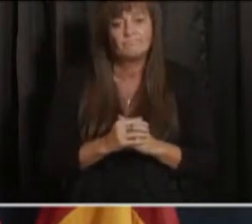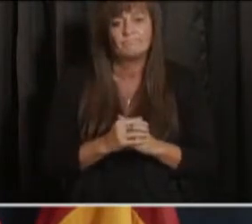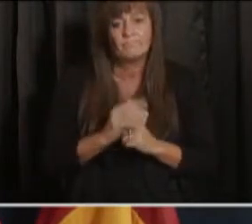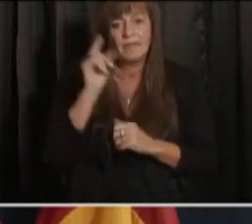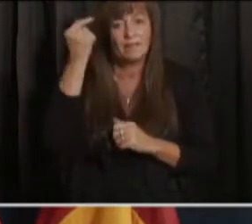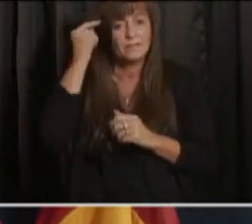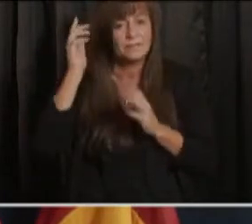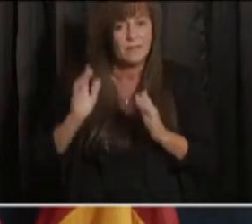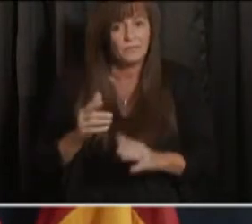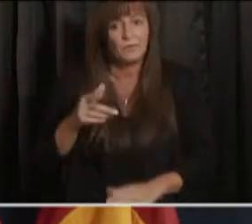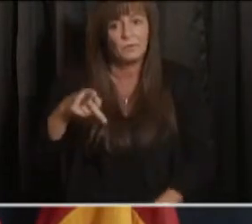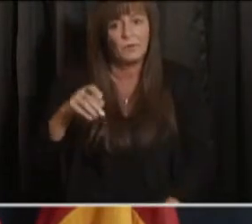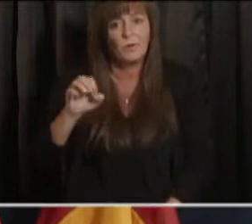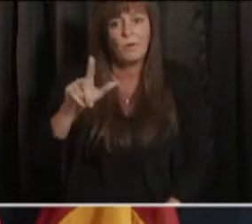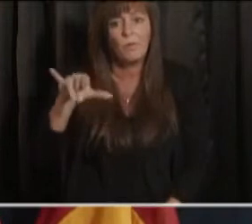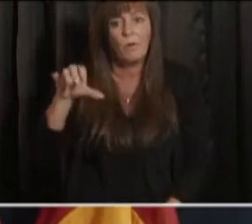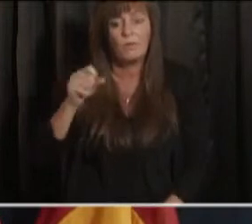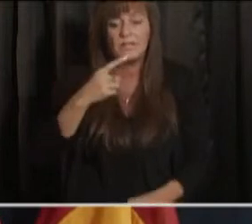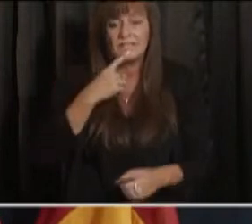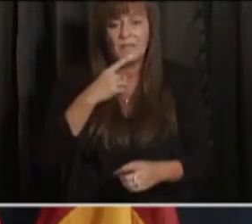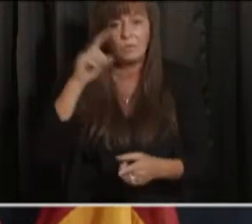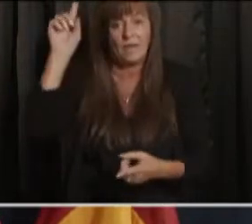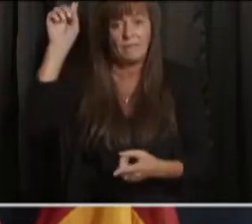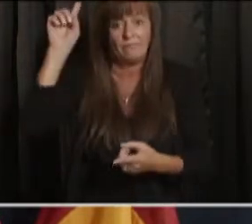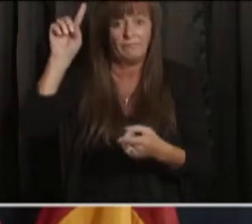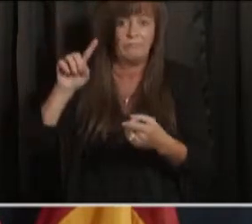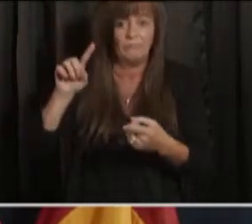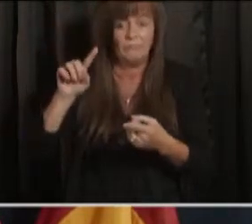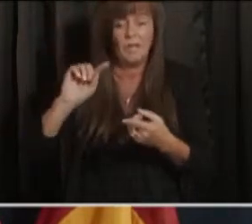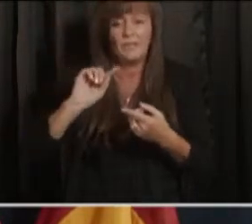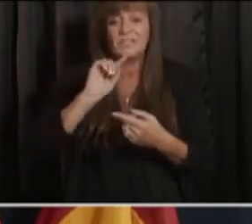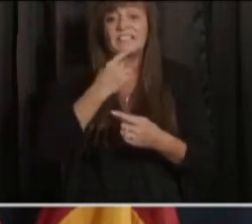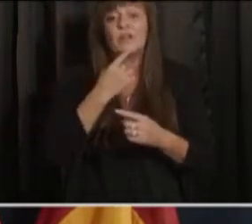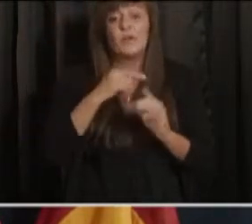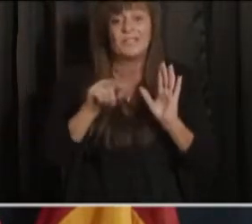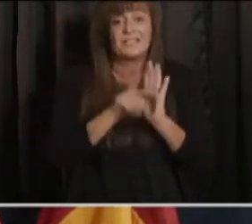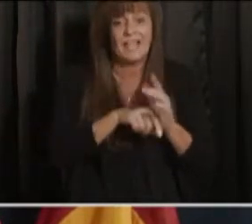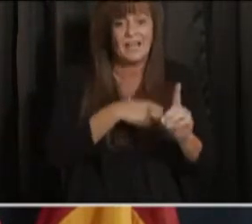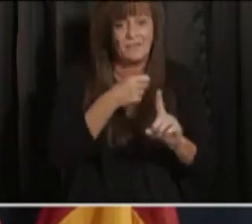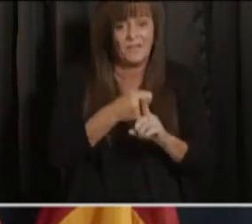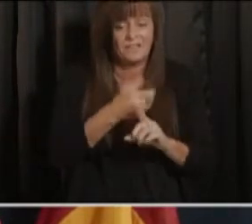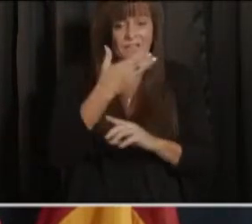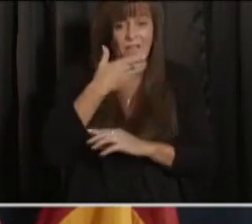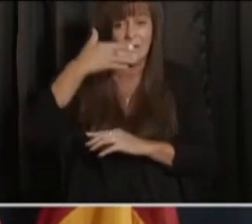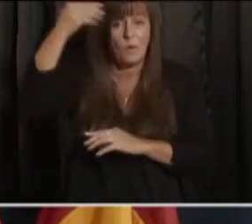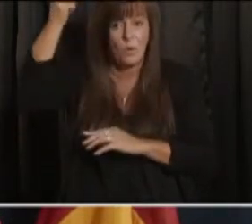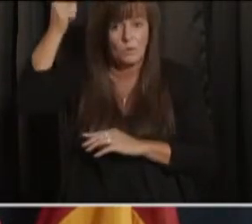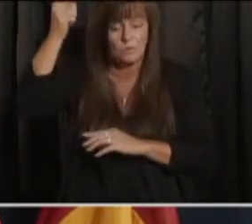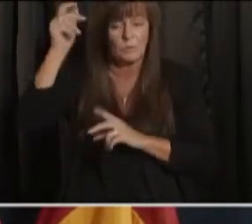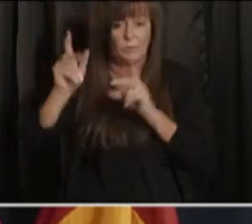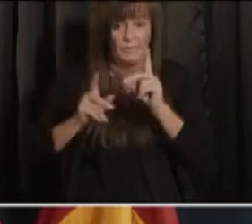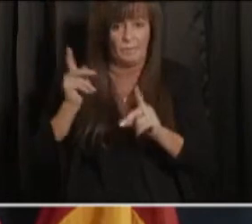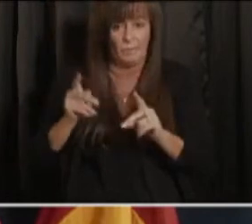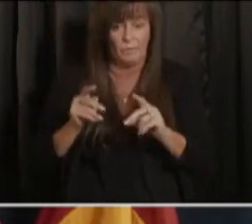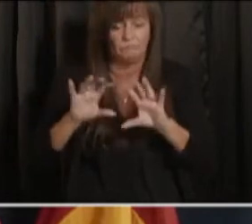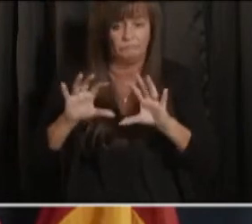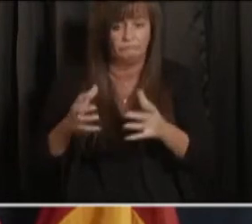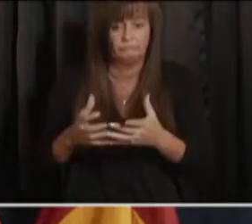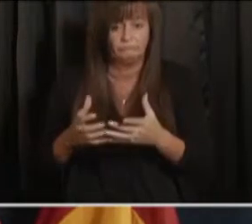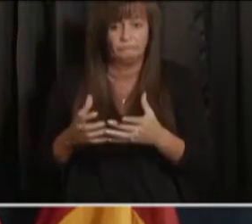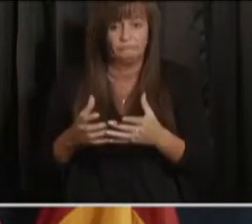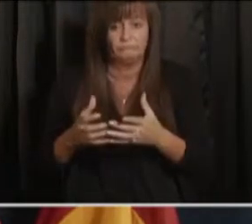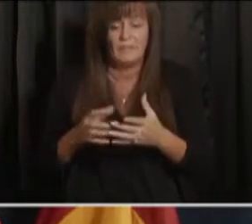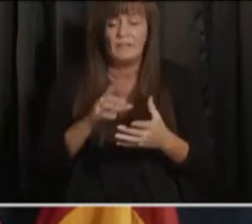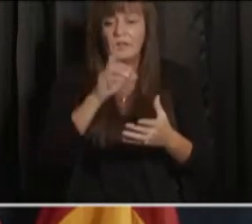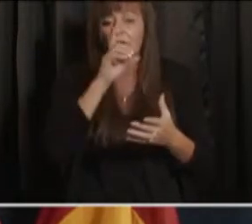Governor Polis mentioned, they have slightly lower rates of acute side effects than the older population does. There are some